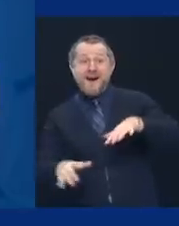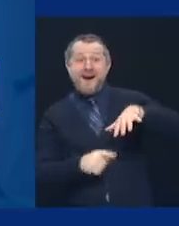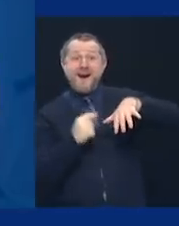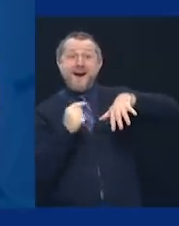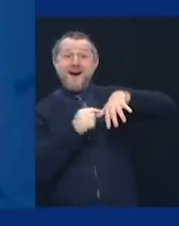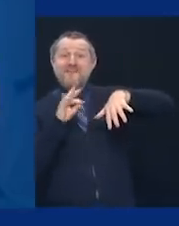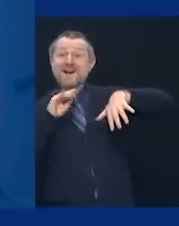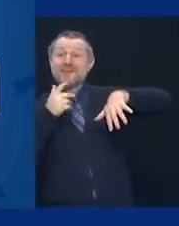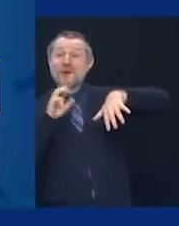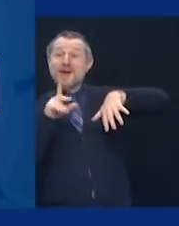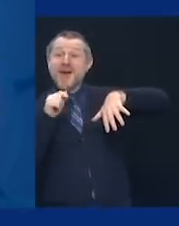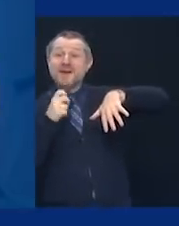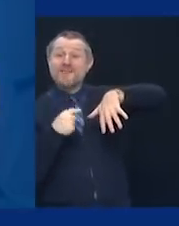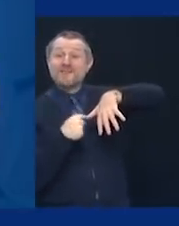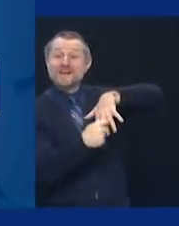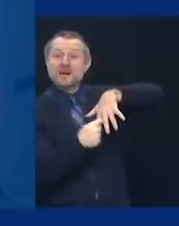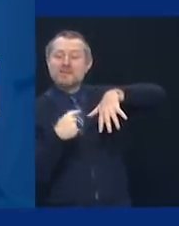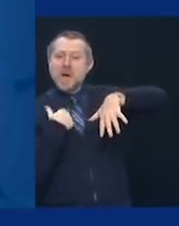Lakes. Finger Lakes in red,